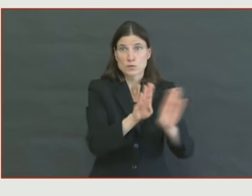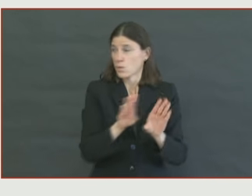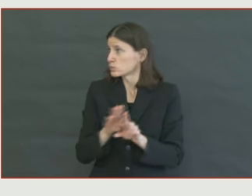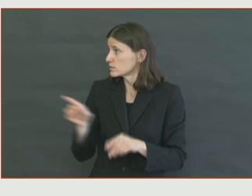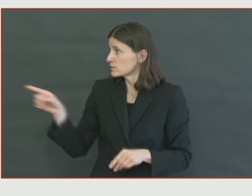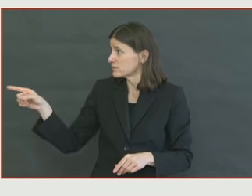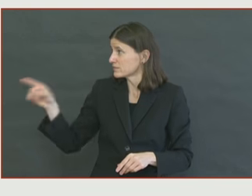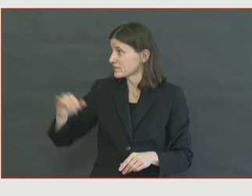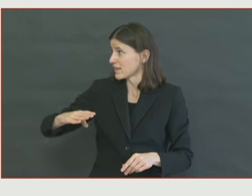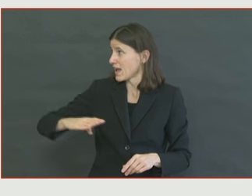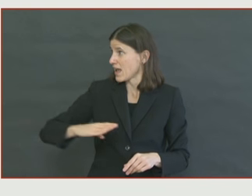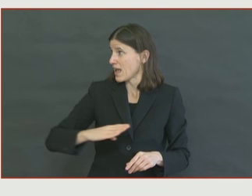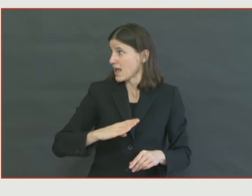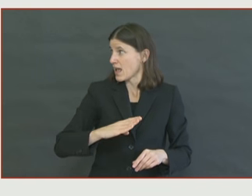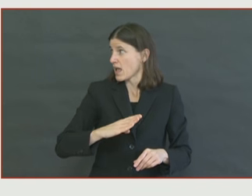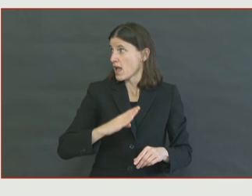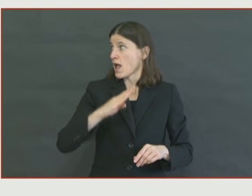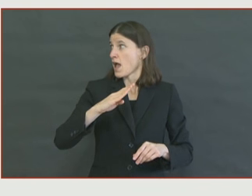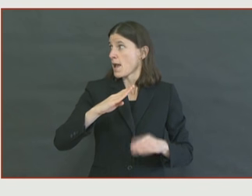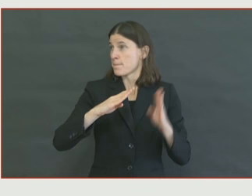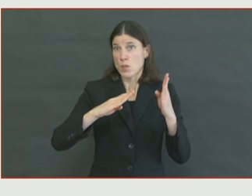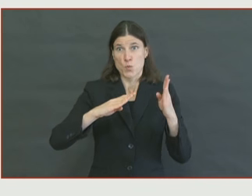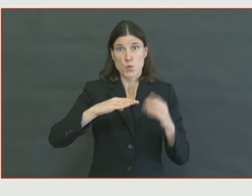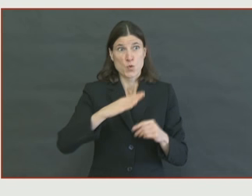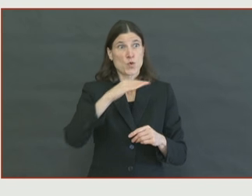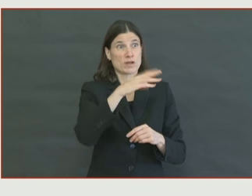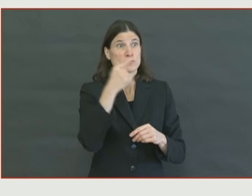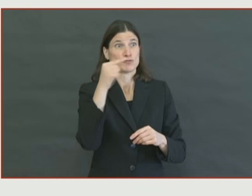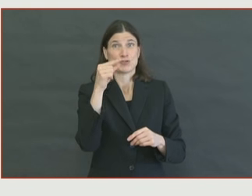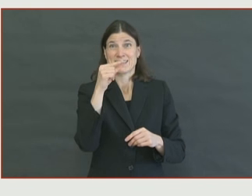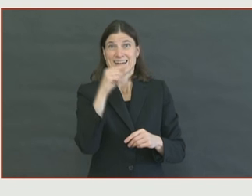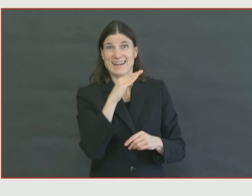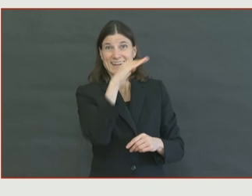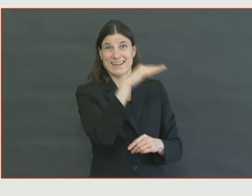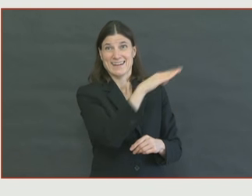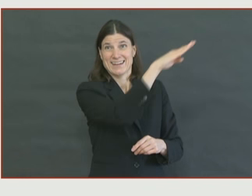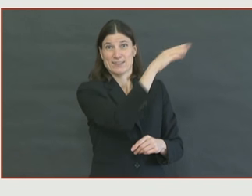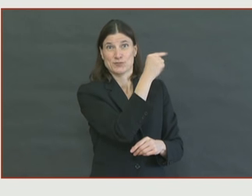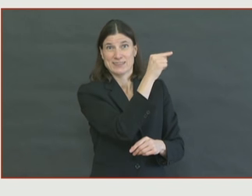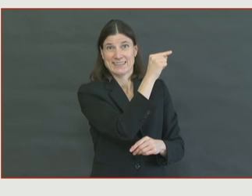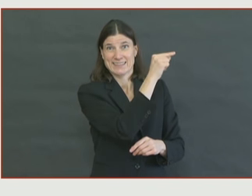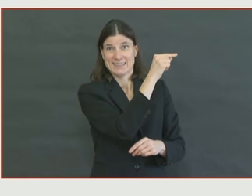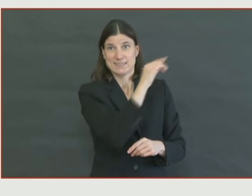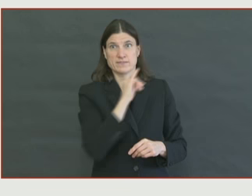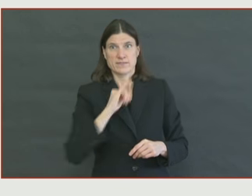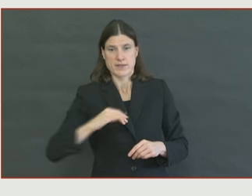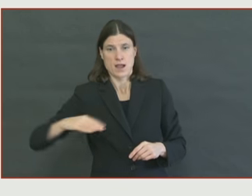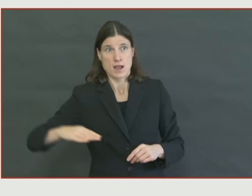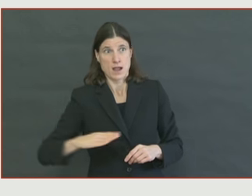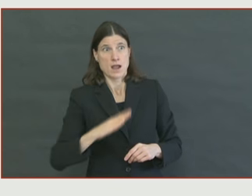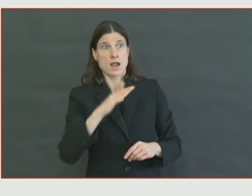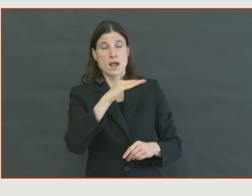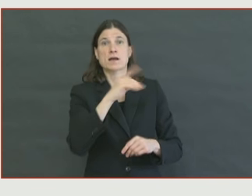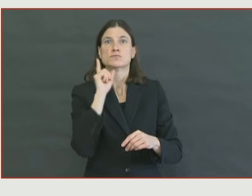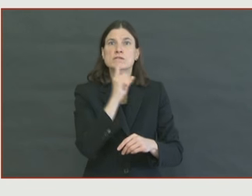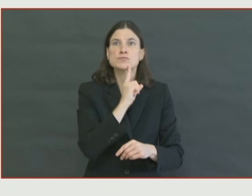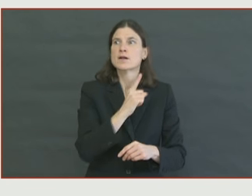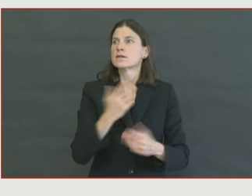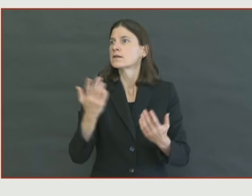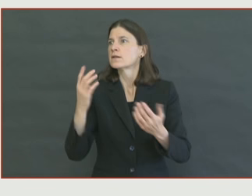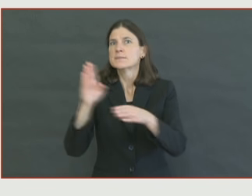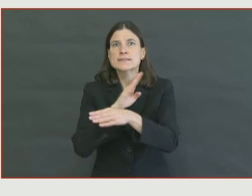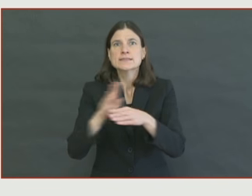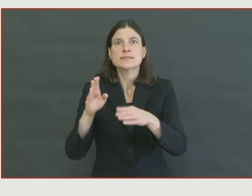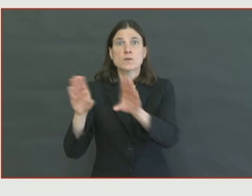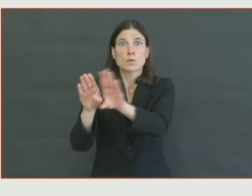shut down restaurants and bars. The hospitalizations continued to increase, but at a much more gradual